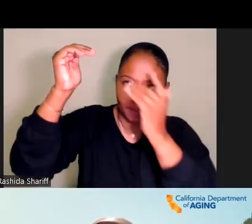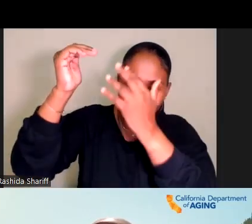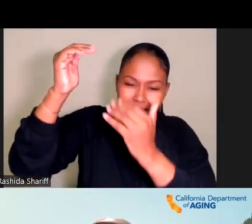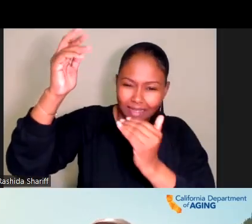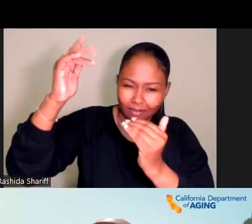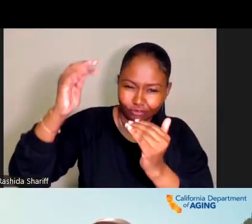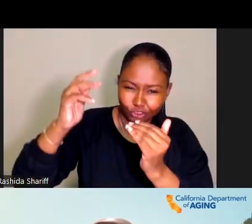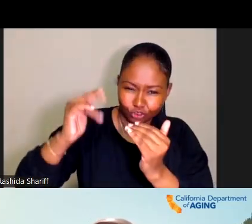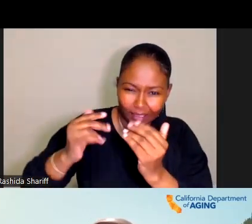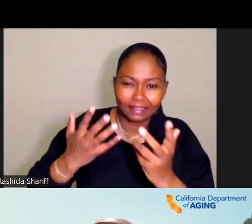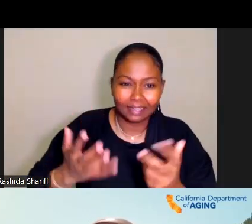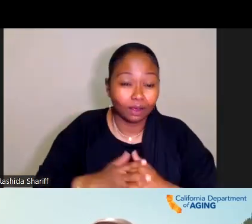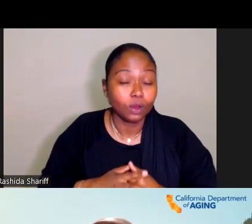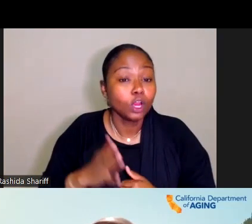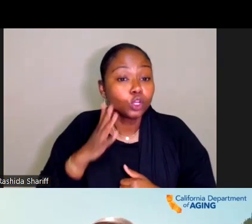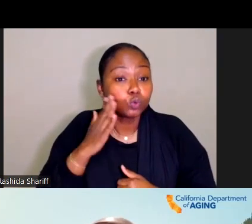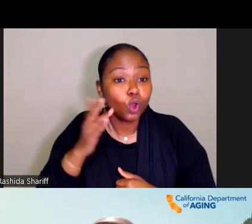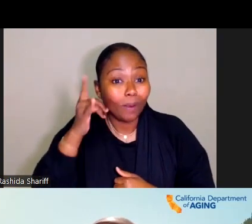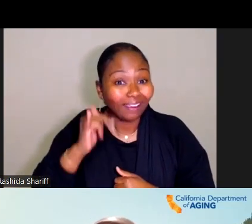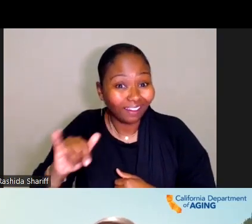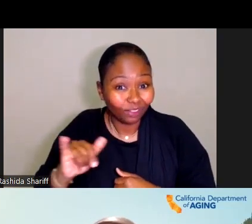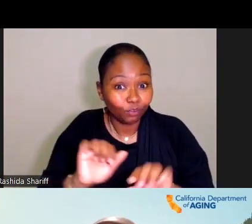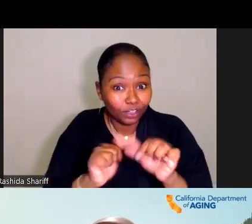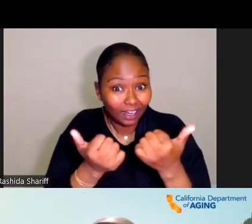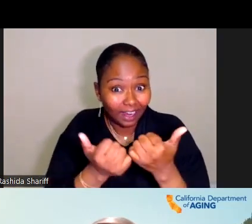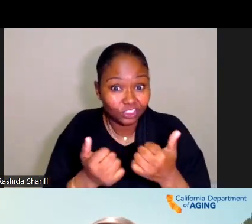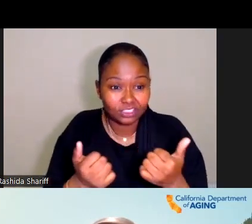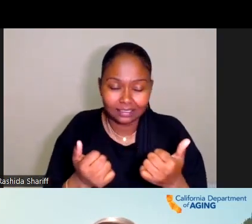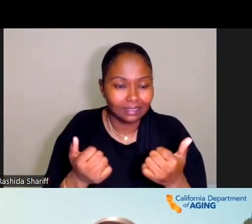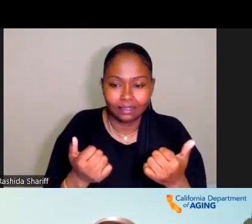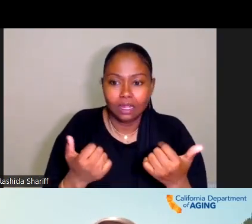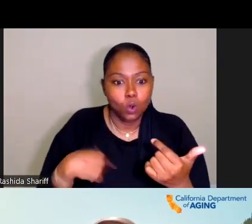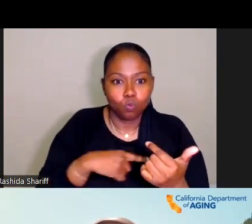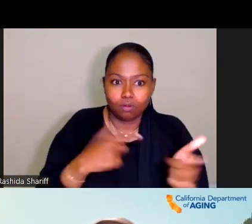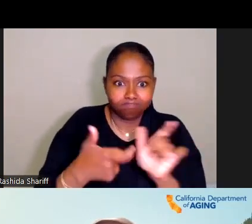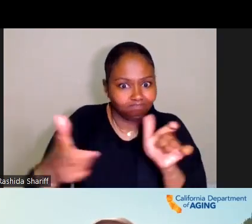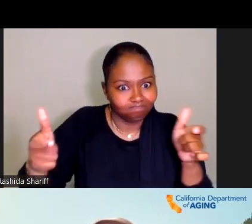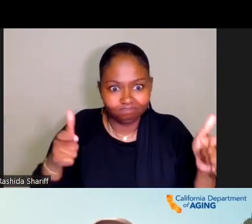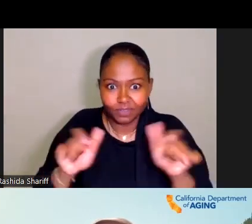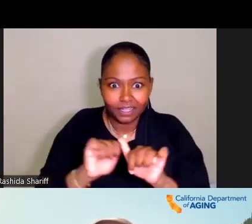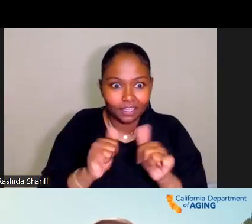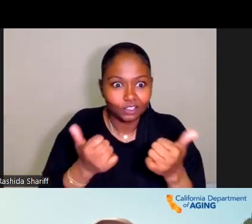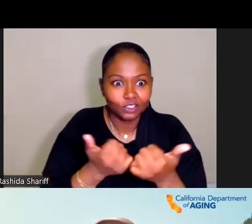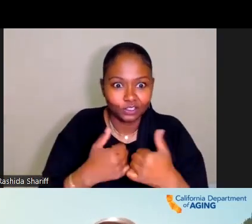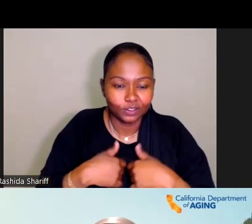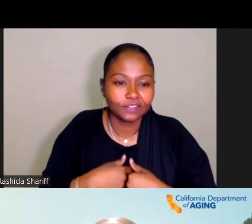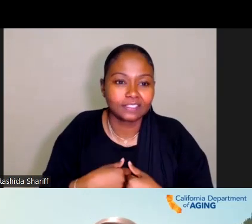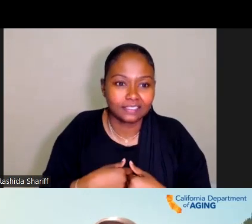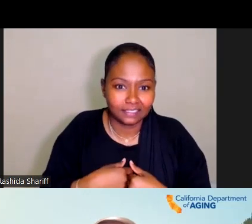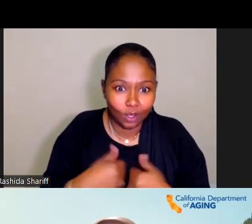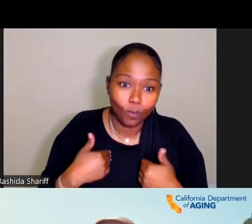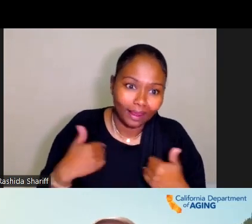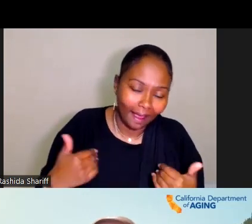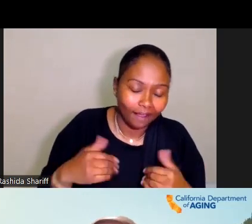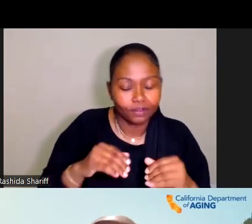California, in an agency as vast as the Health and Human Services Agency, where we have Department of